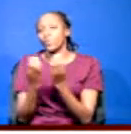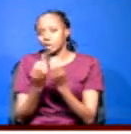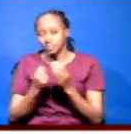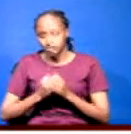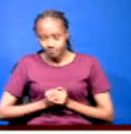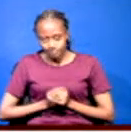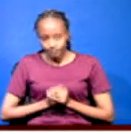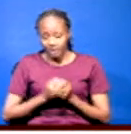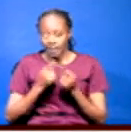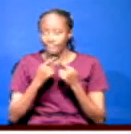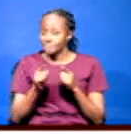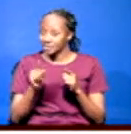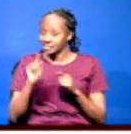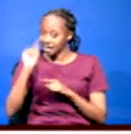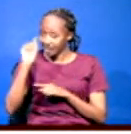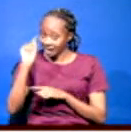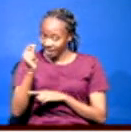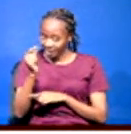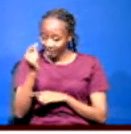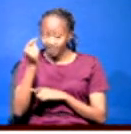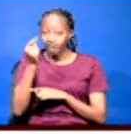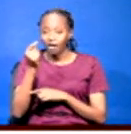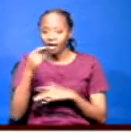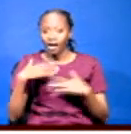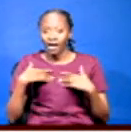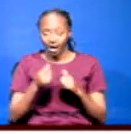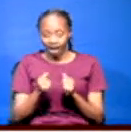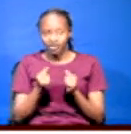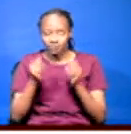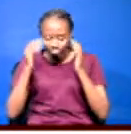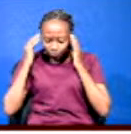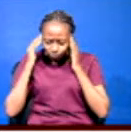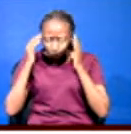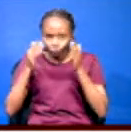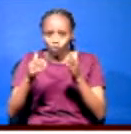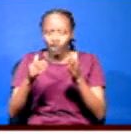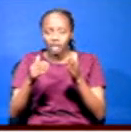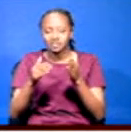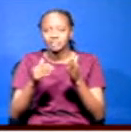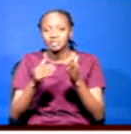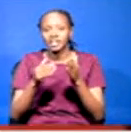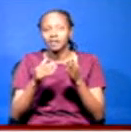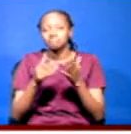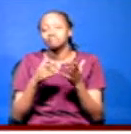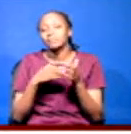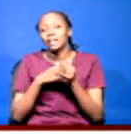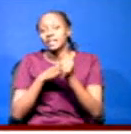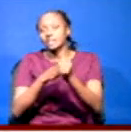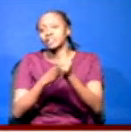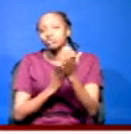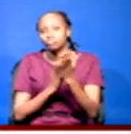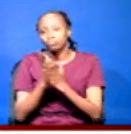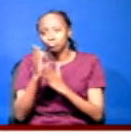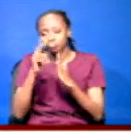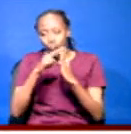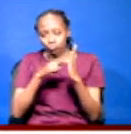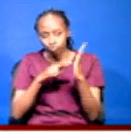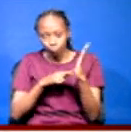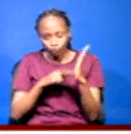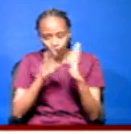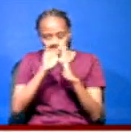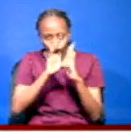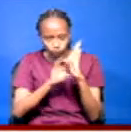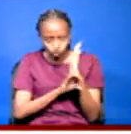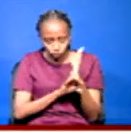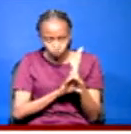Kenya's health sector strategic focus is grounded on the principles of our Constitution, Kenya